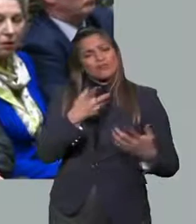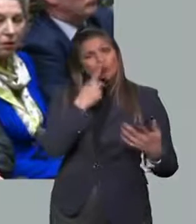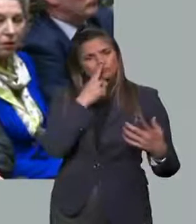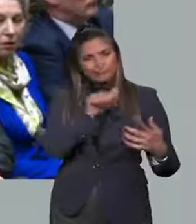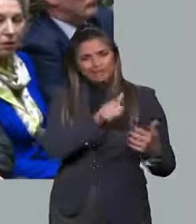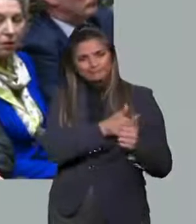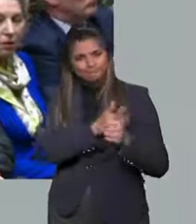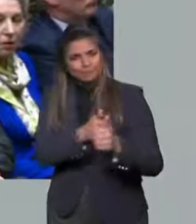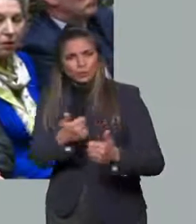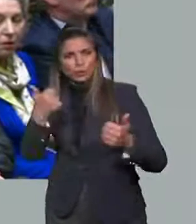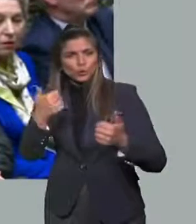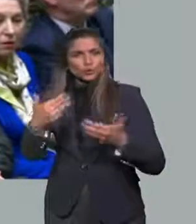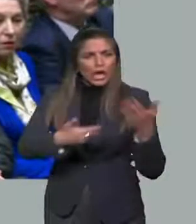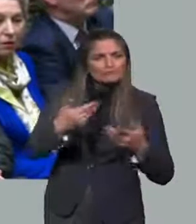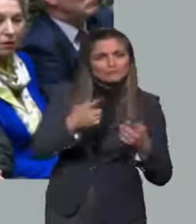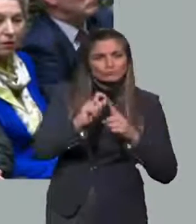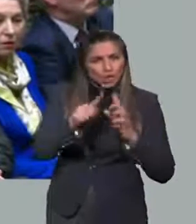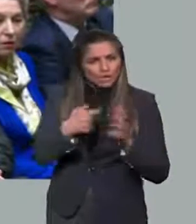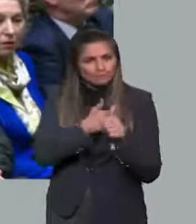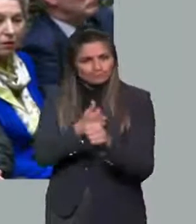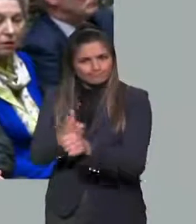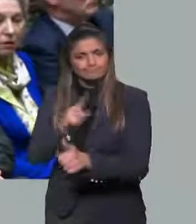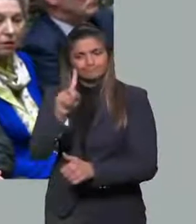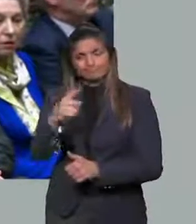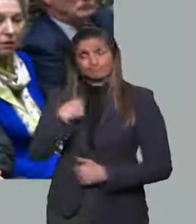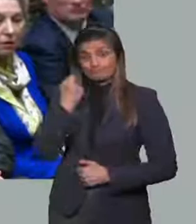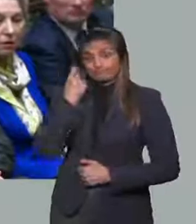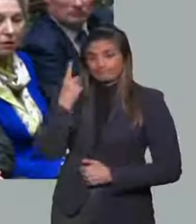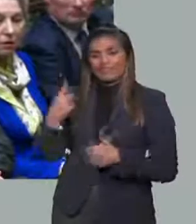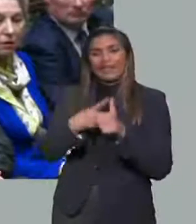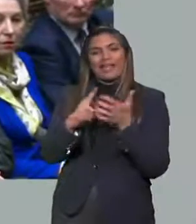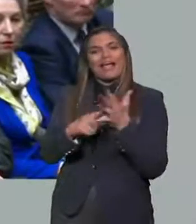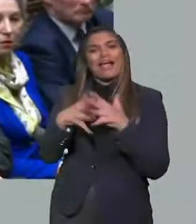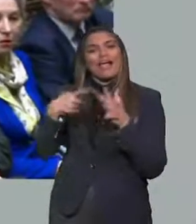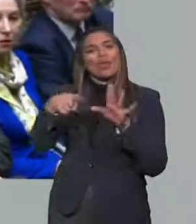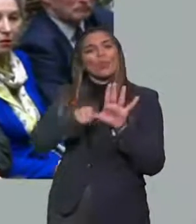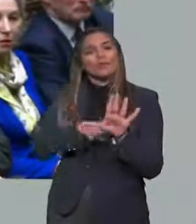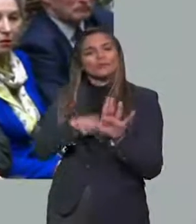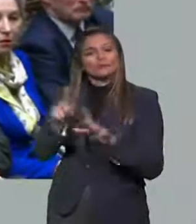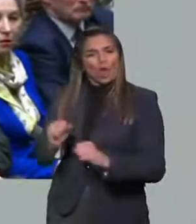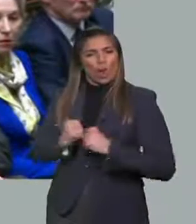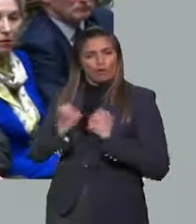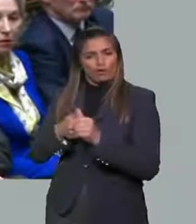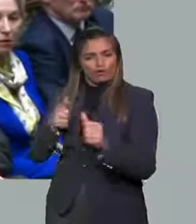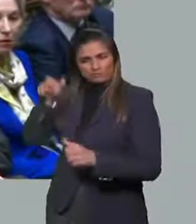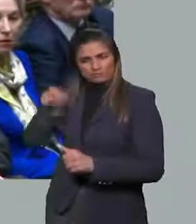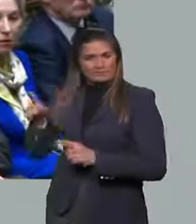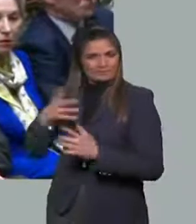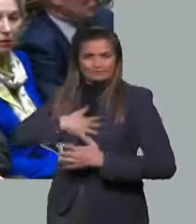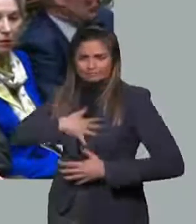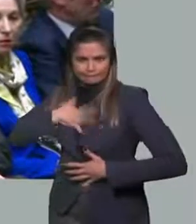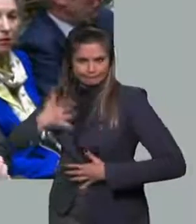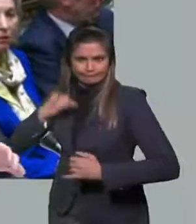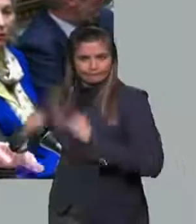say on the specific points he makes, I understand that Alwyn's owner, Mr. Komarak, who's long criticised the Putin regime, is